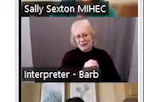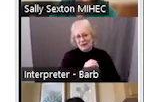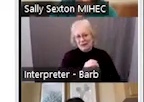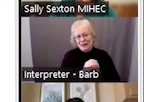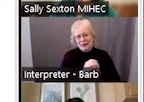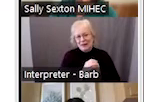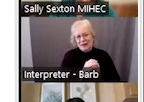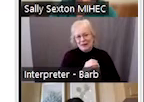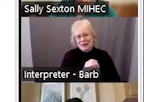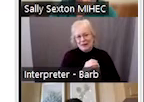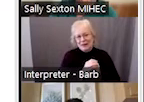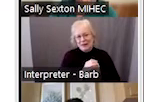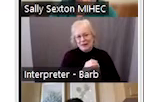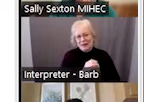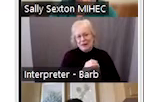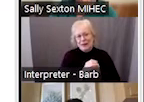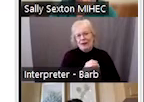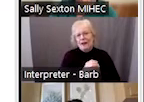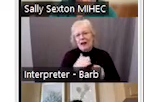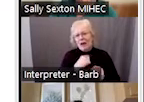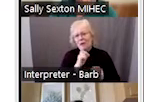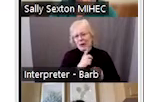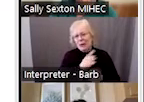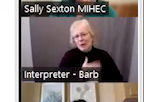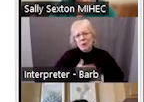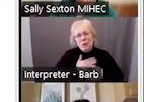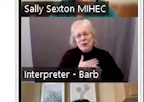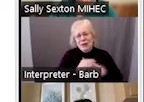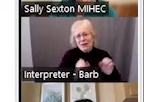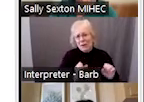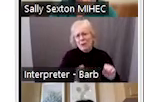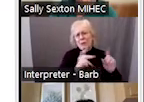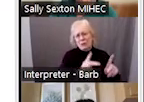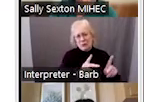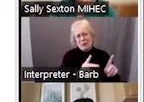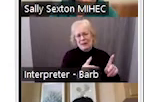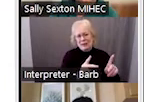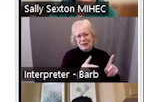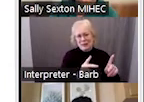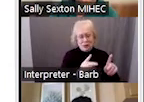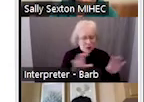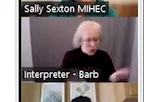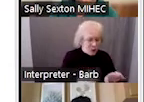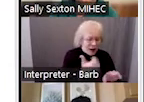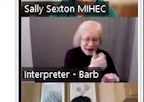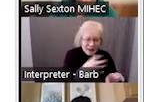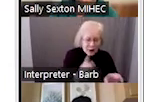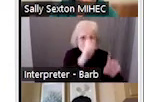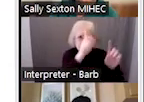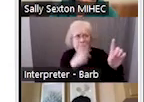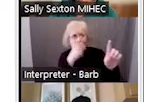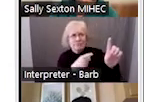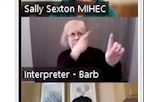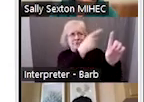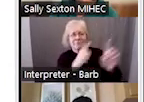I am really appreciative of the opportunity that you can do anything you put your mind to,